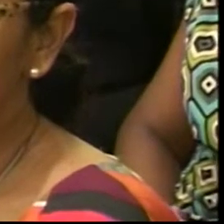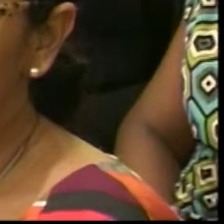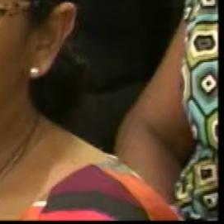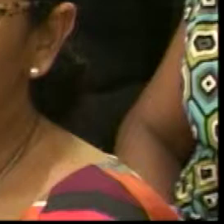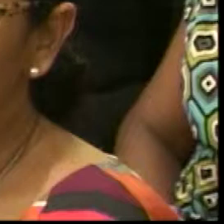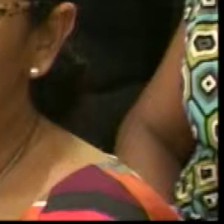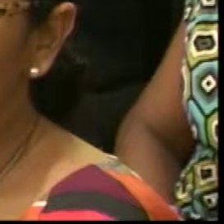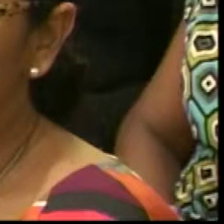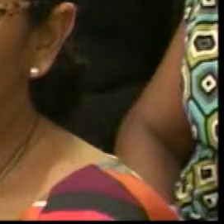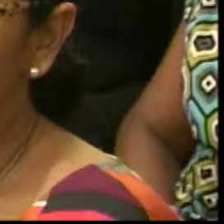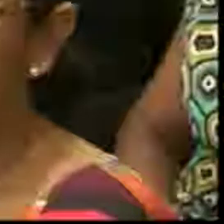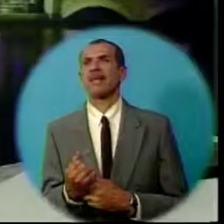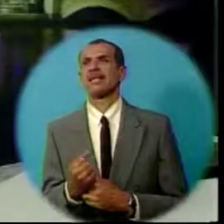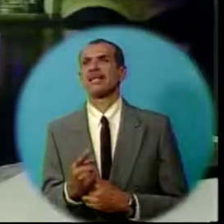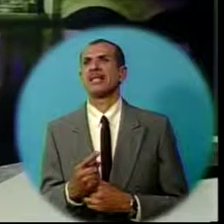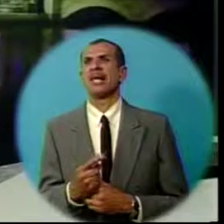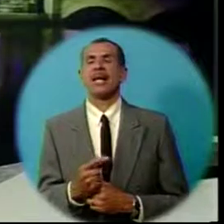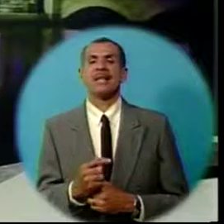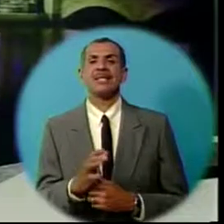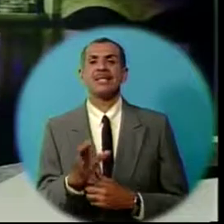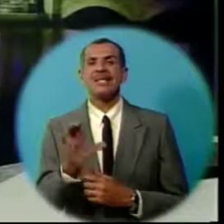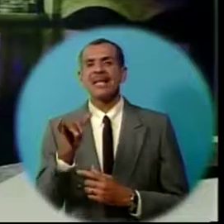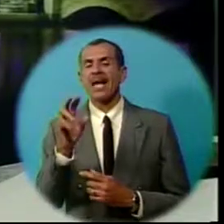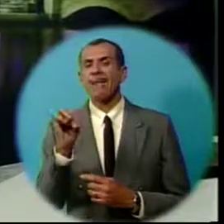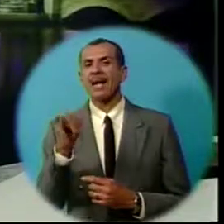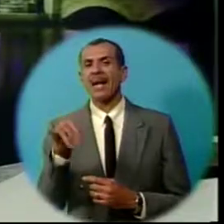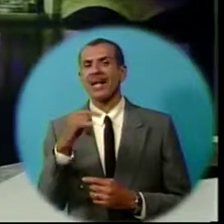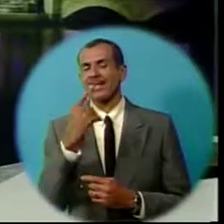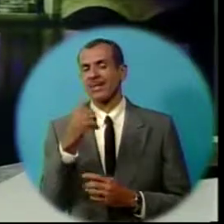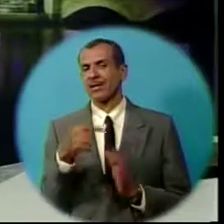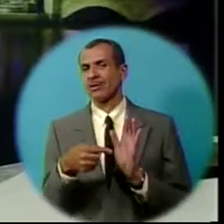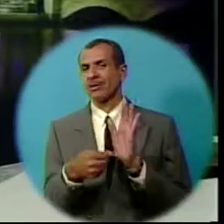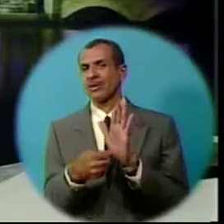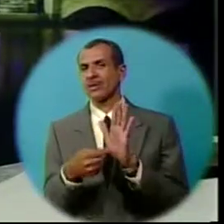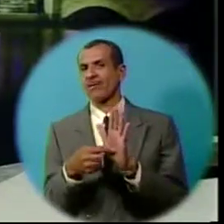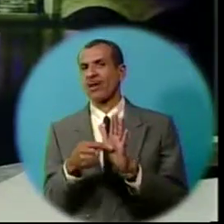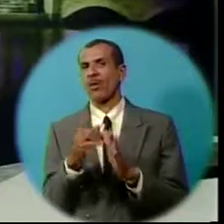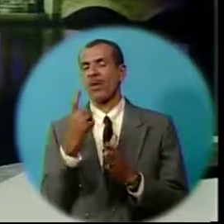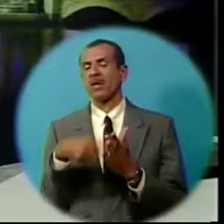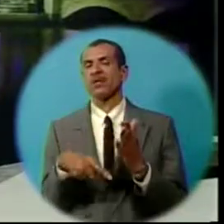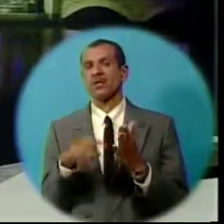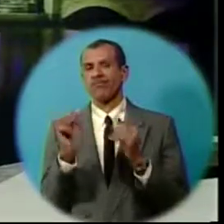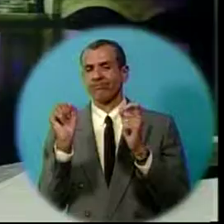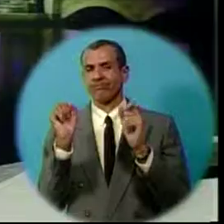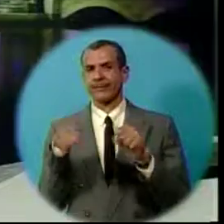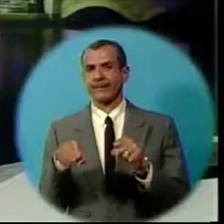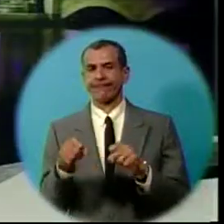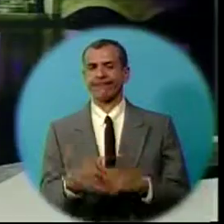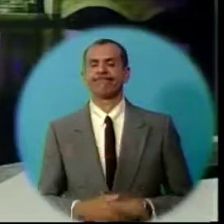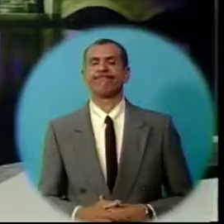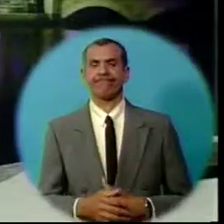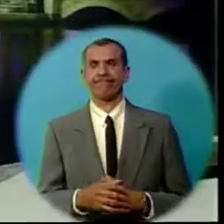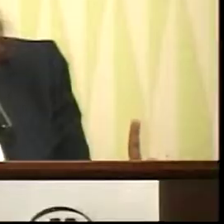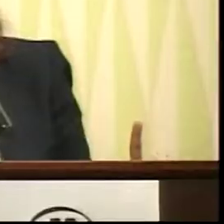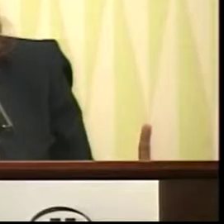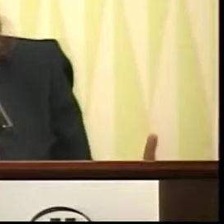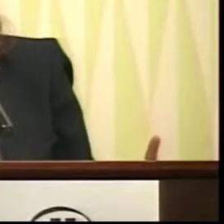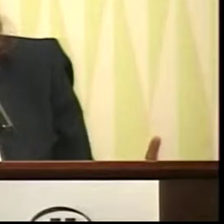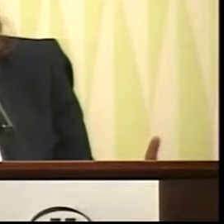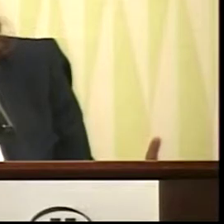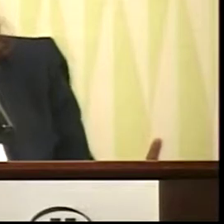that the creation of Health City in the Cayman Islands is a prime example of what can be achieved. In less than a